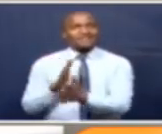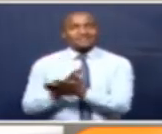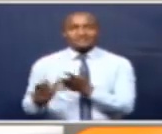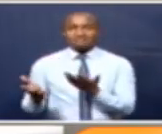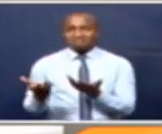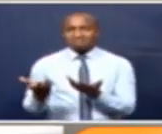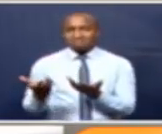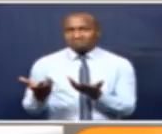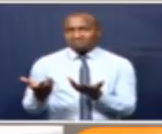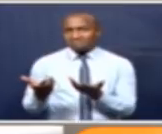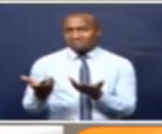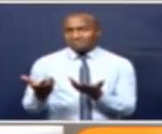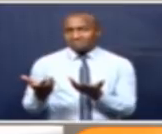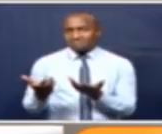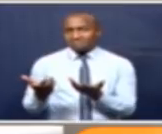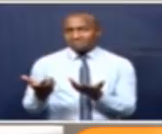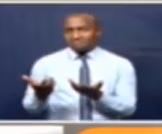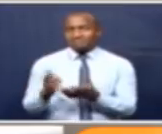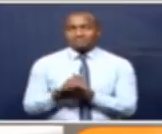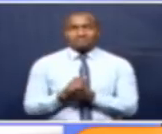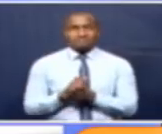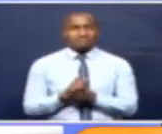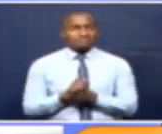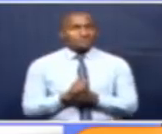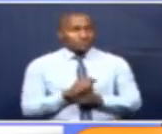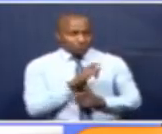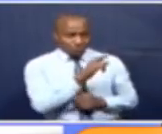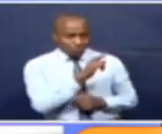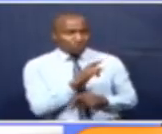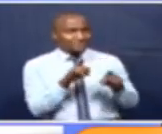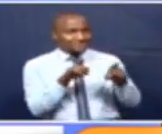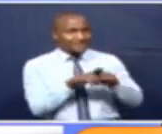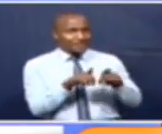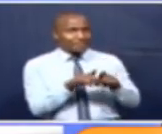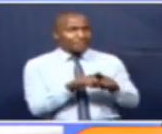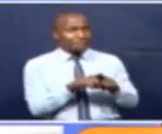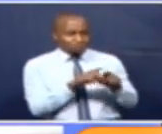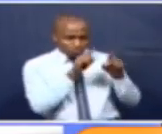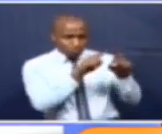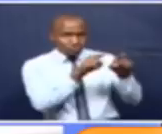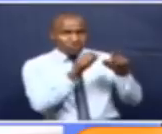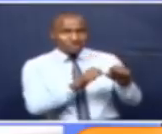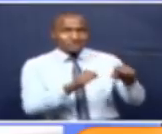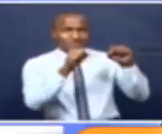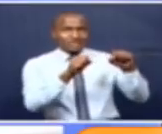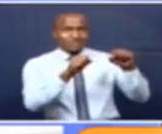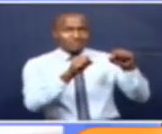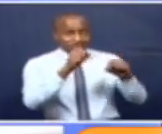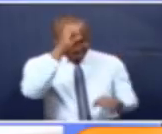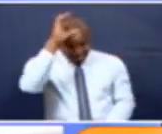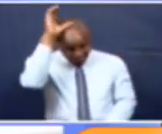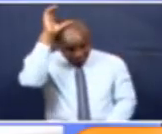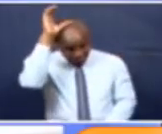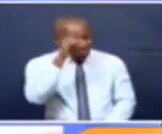credible election on the 26th of October. At the same time, you have been extremely critical of Chairman Wafula Chebukati.